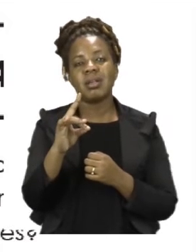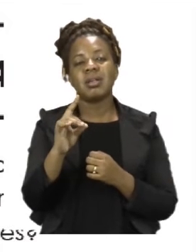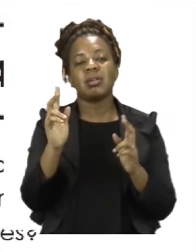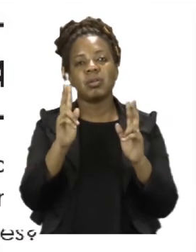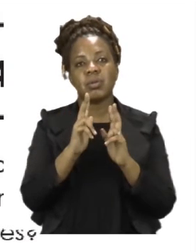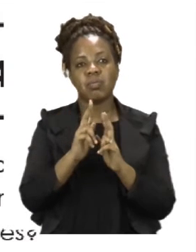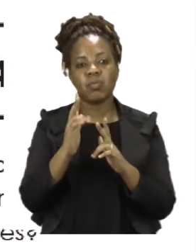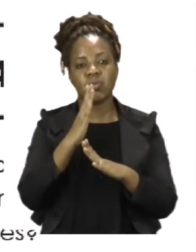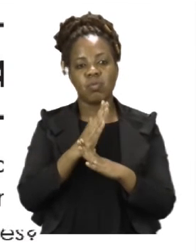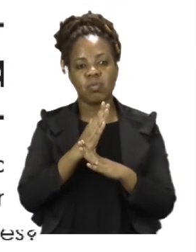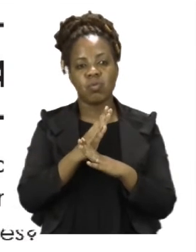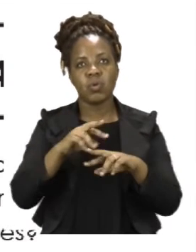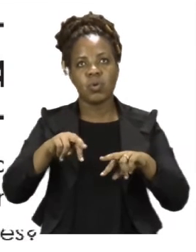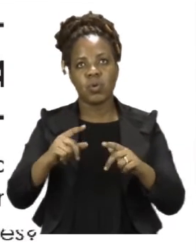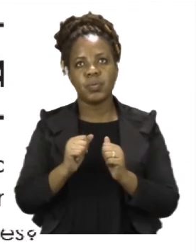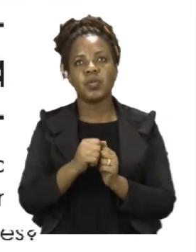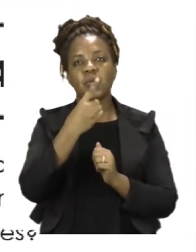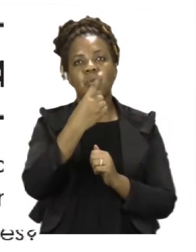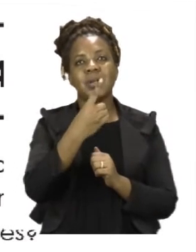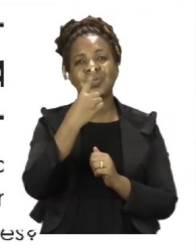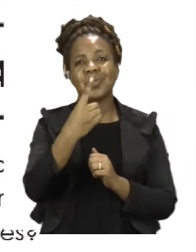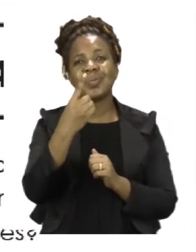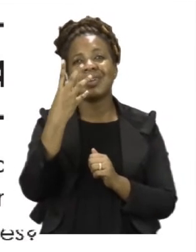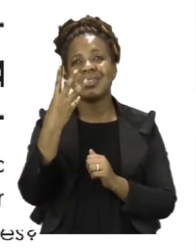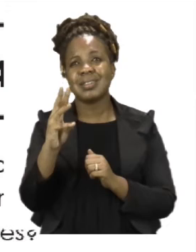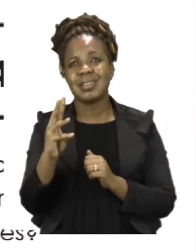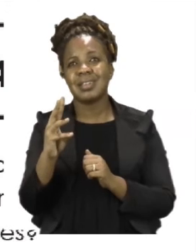116 workers are builders and